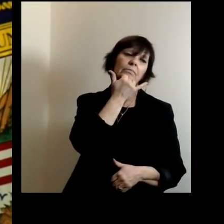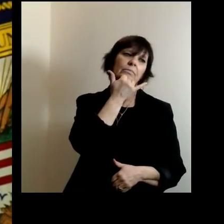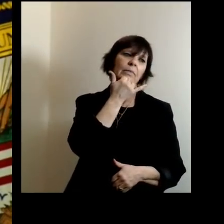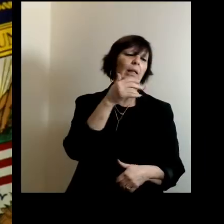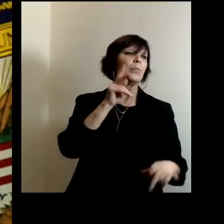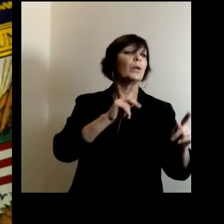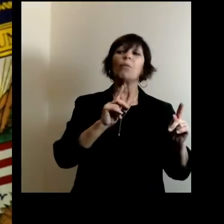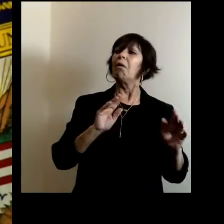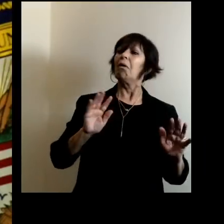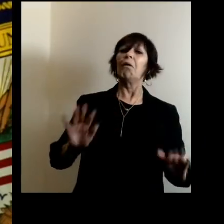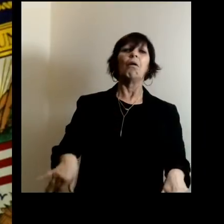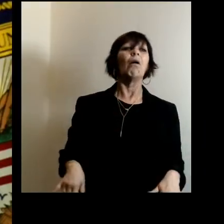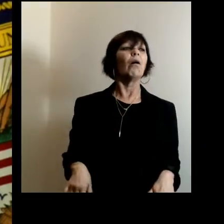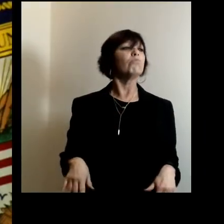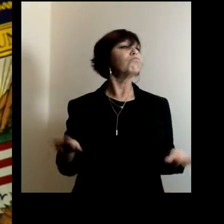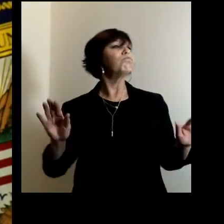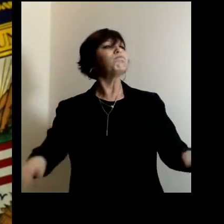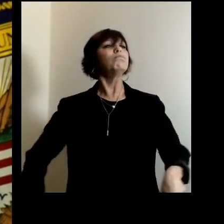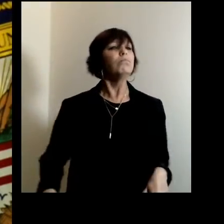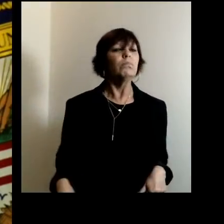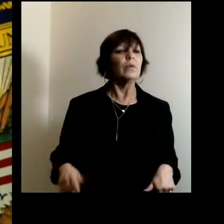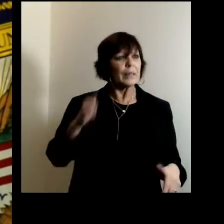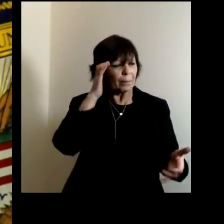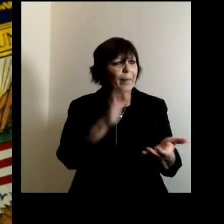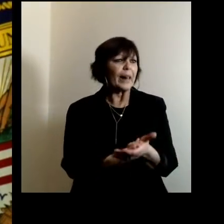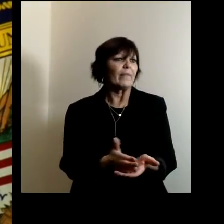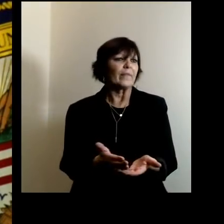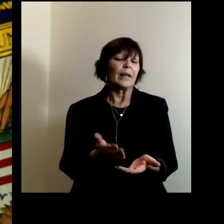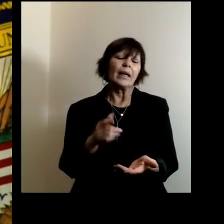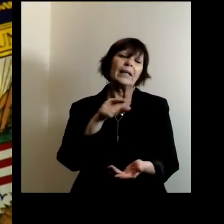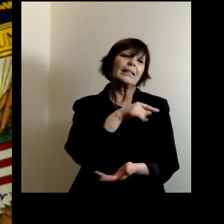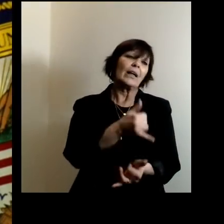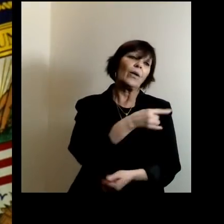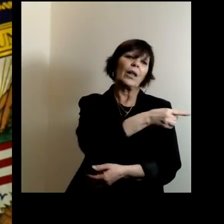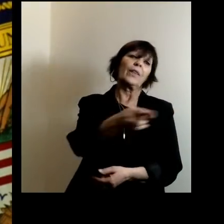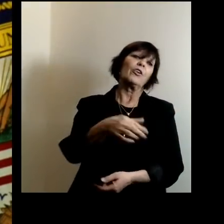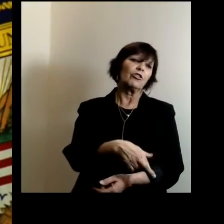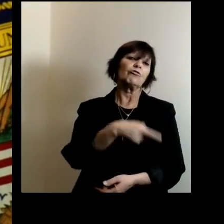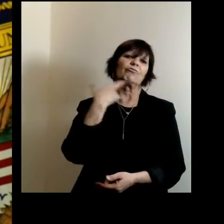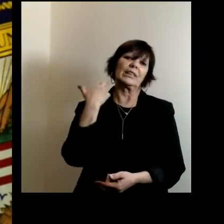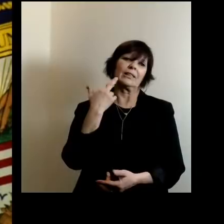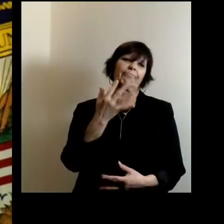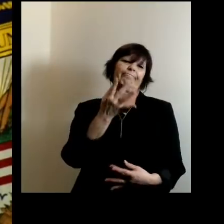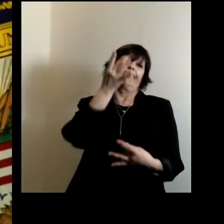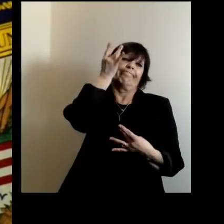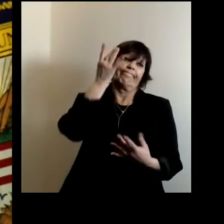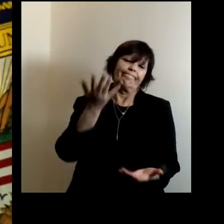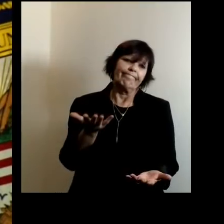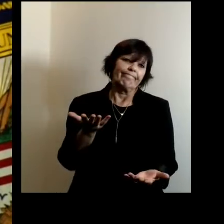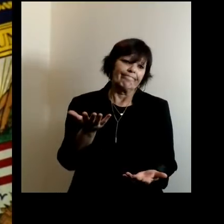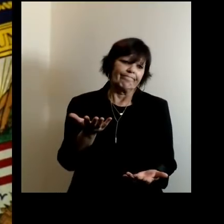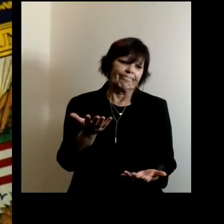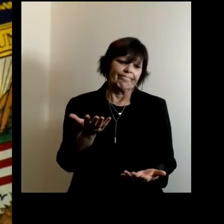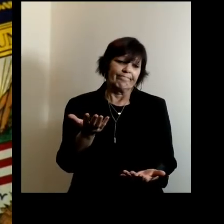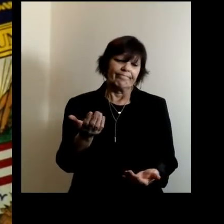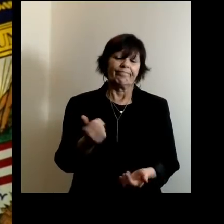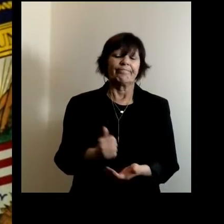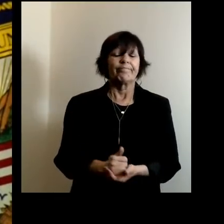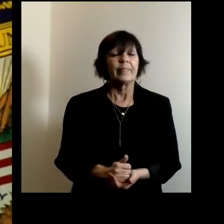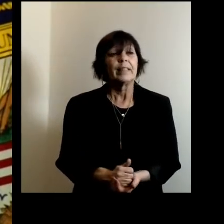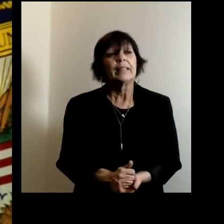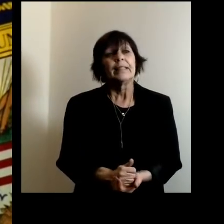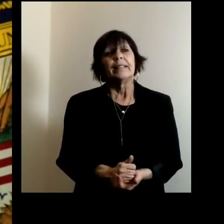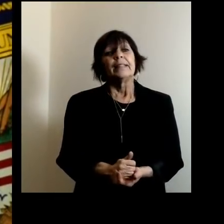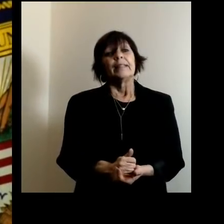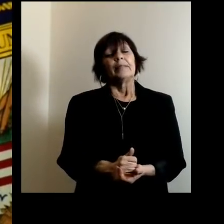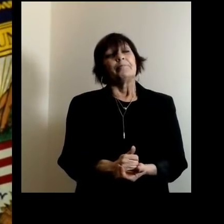of security in individuals who are then putting themselves at risk to catching COVID-19, potentially having a serious illness